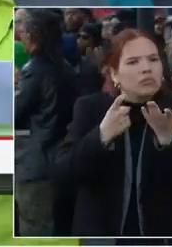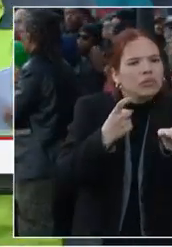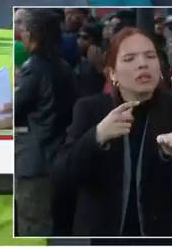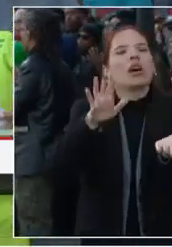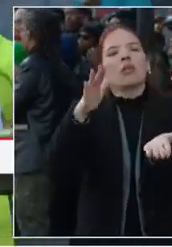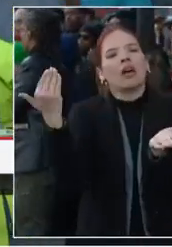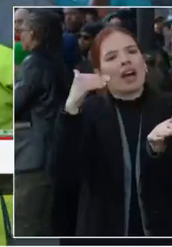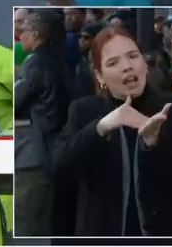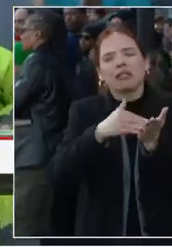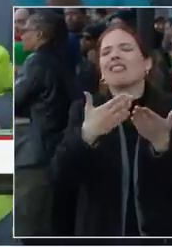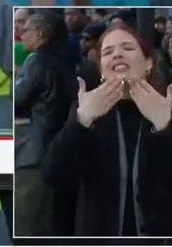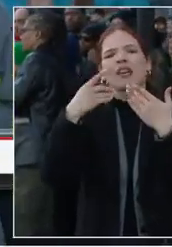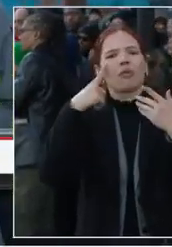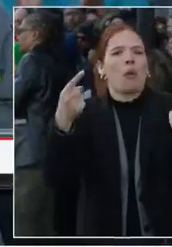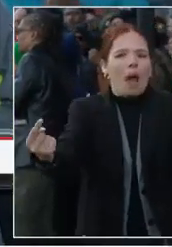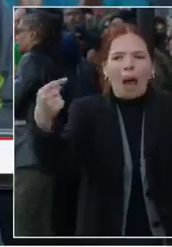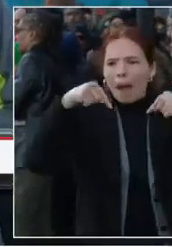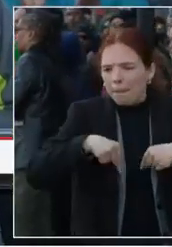Chief.